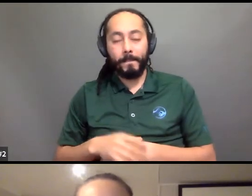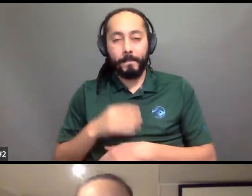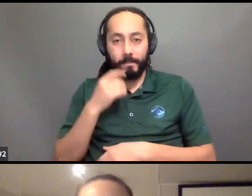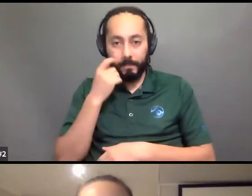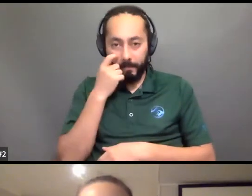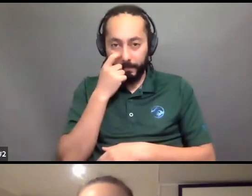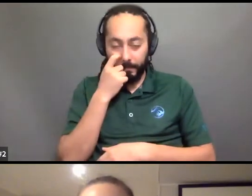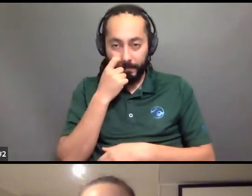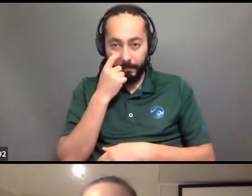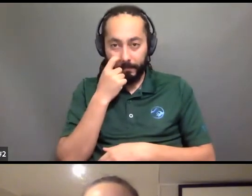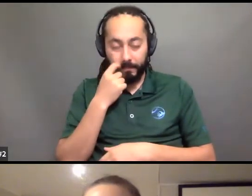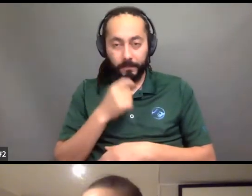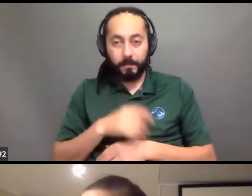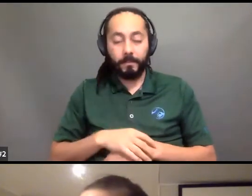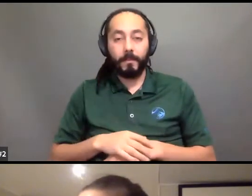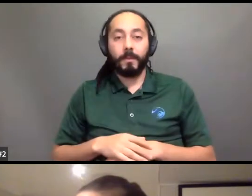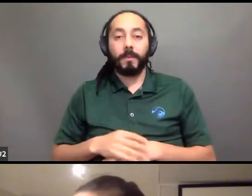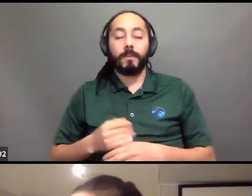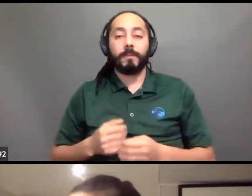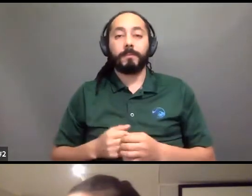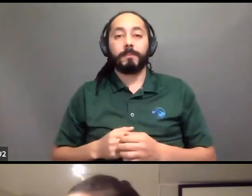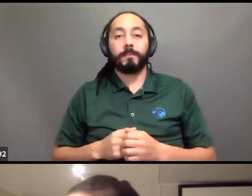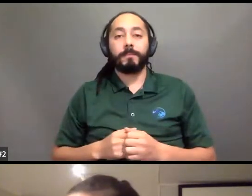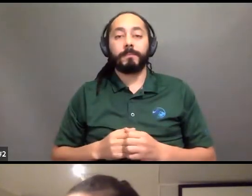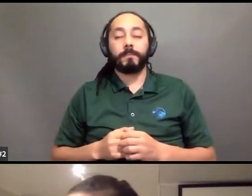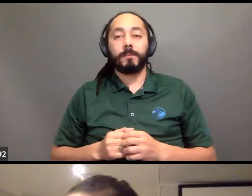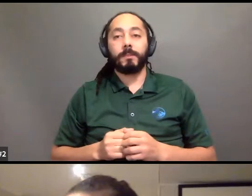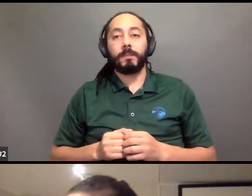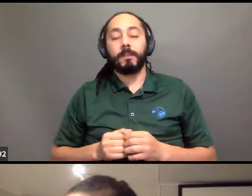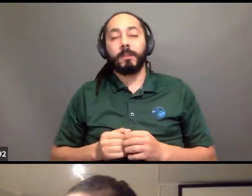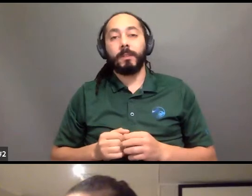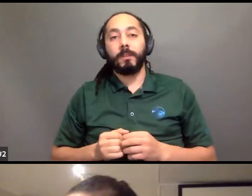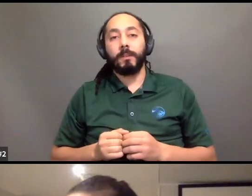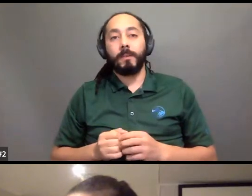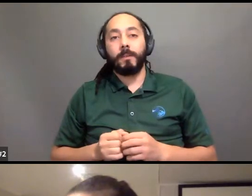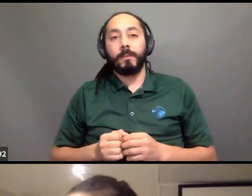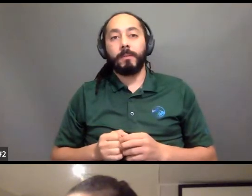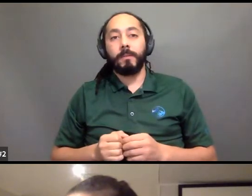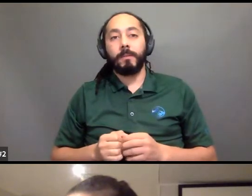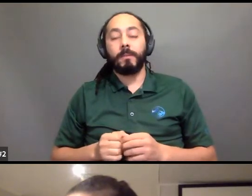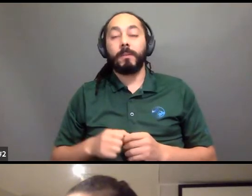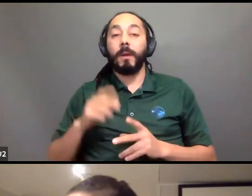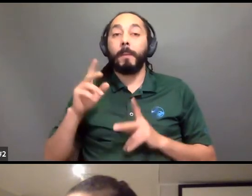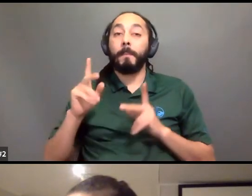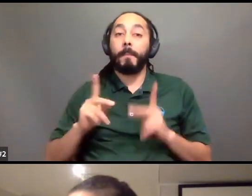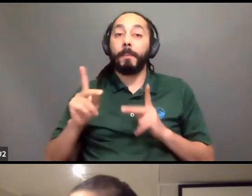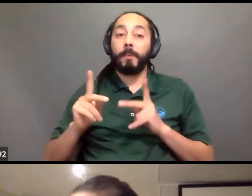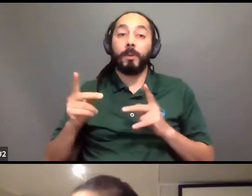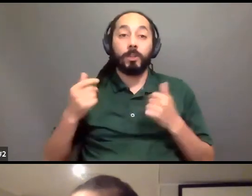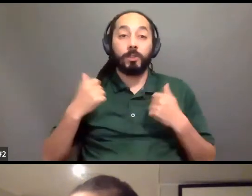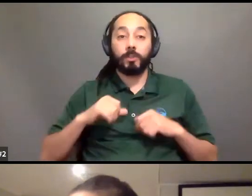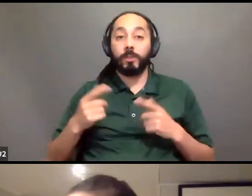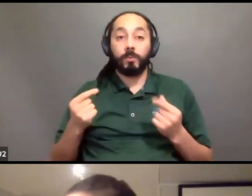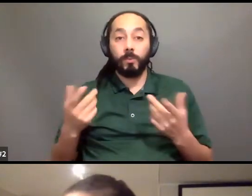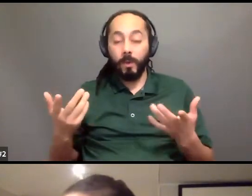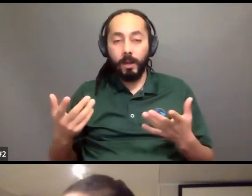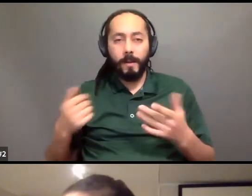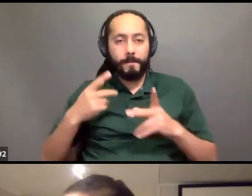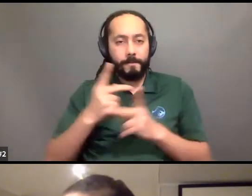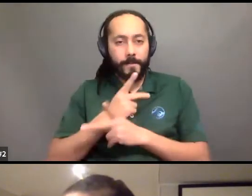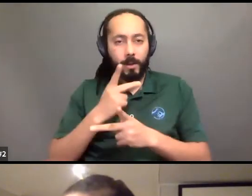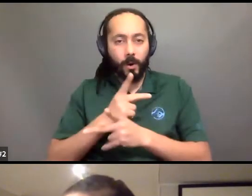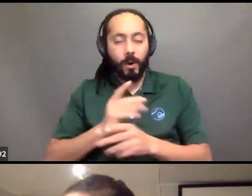trying to figure out in as many ways as they can how to actually live in the world rather